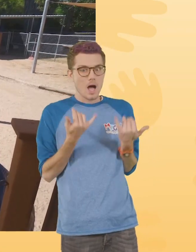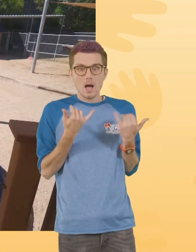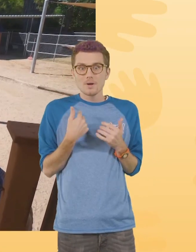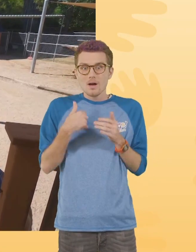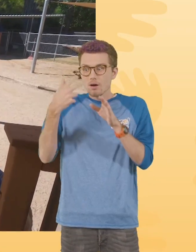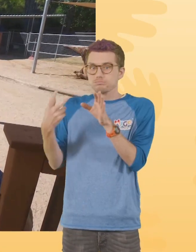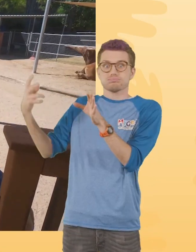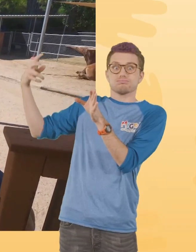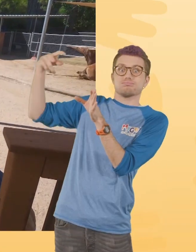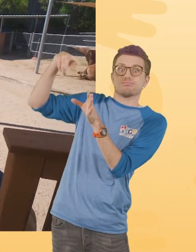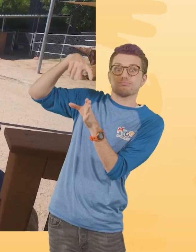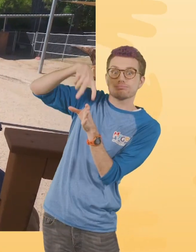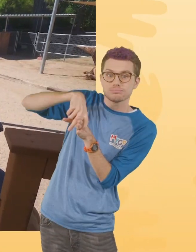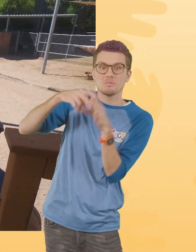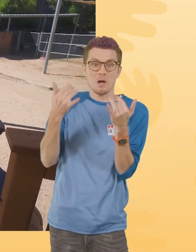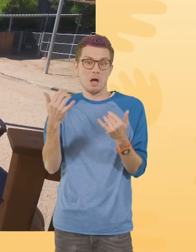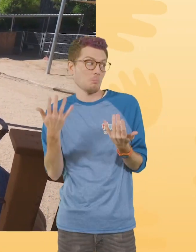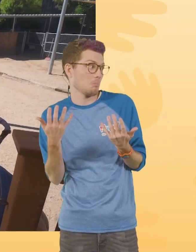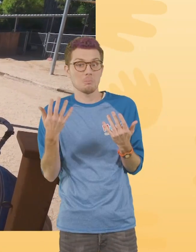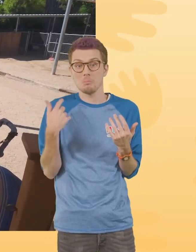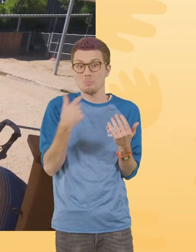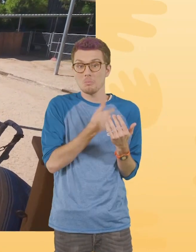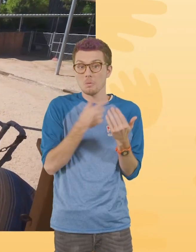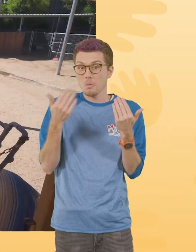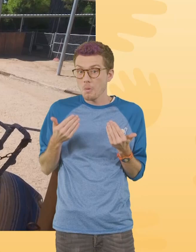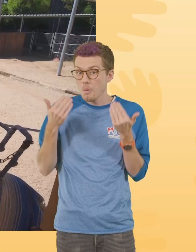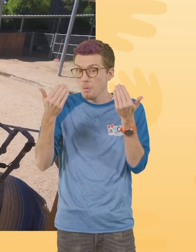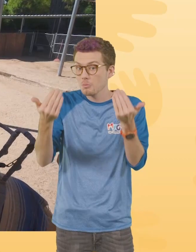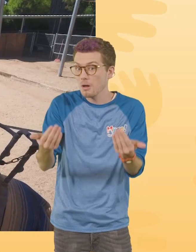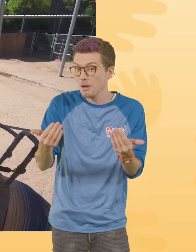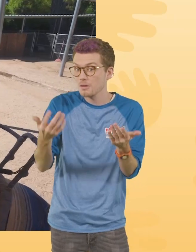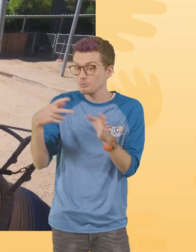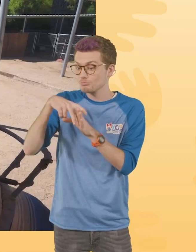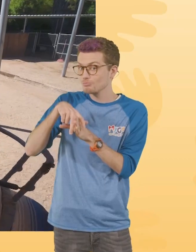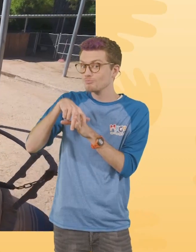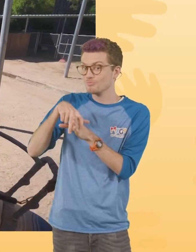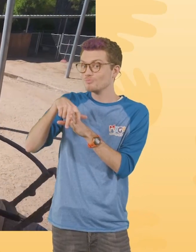Now I'm on top of a camel. Okay, here we go. All